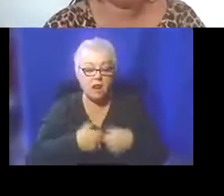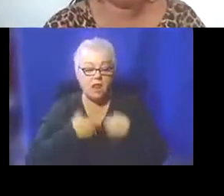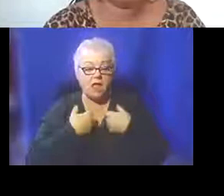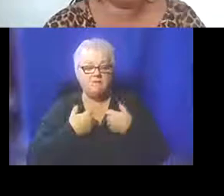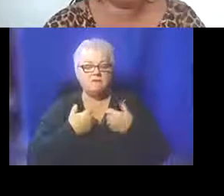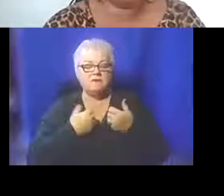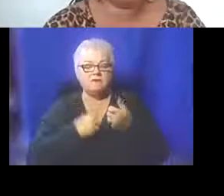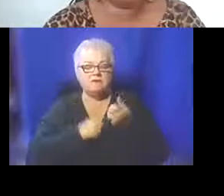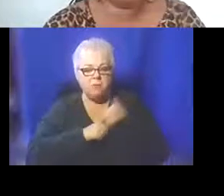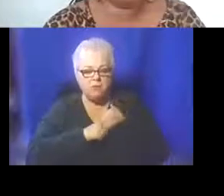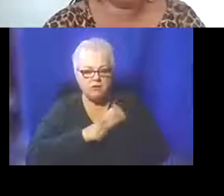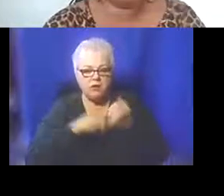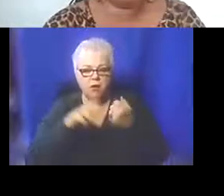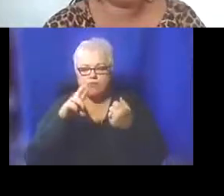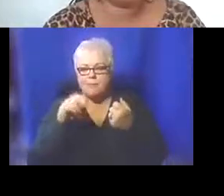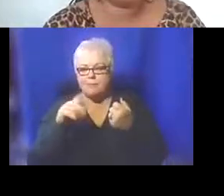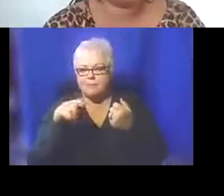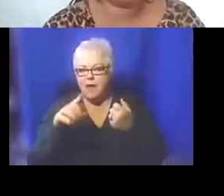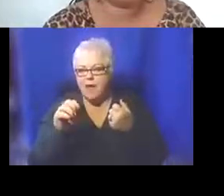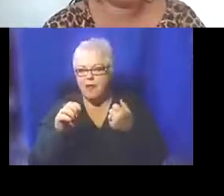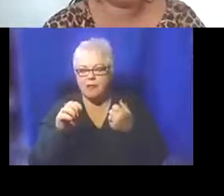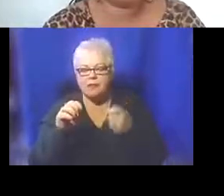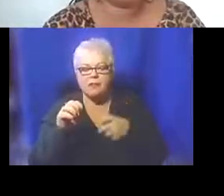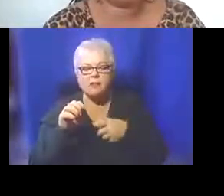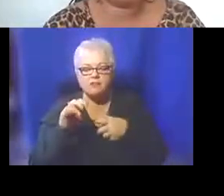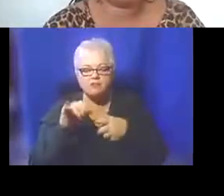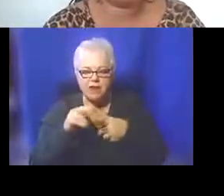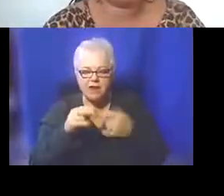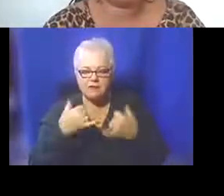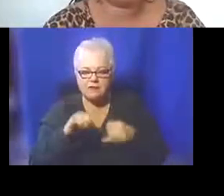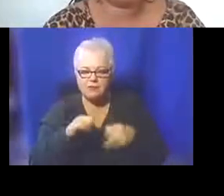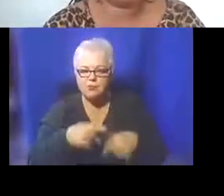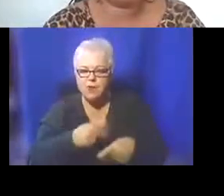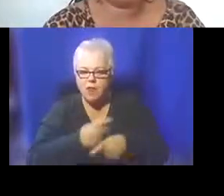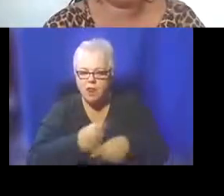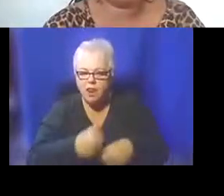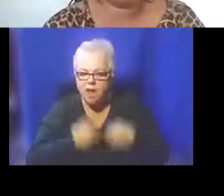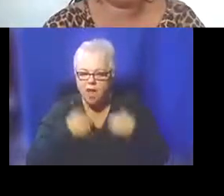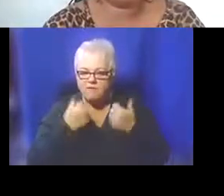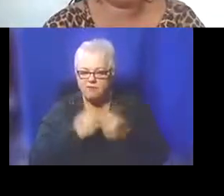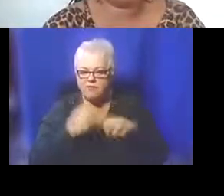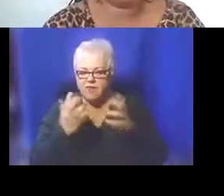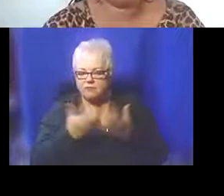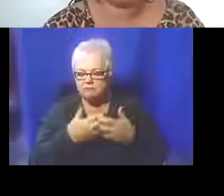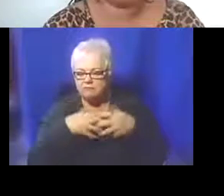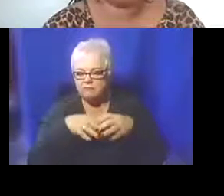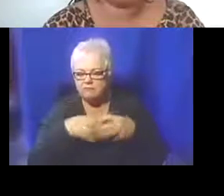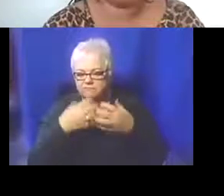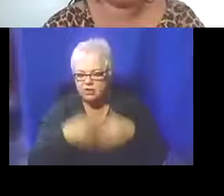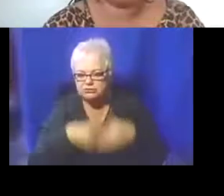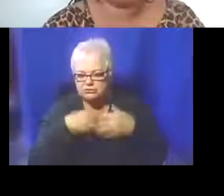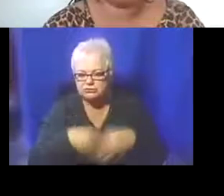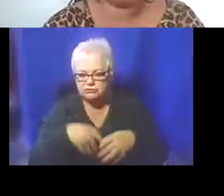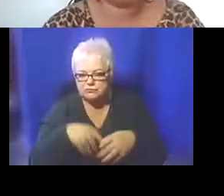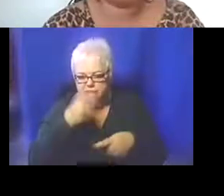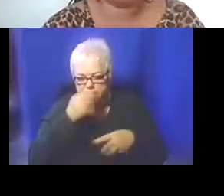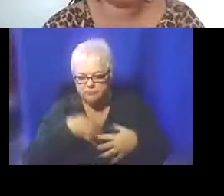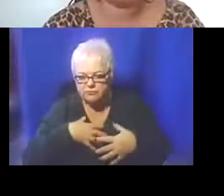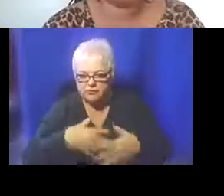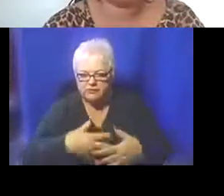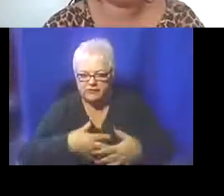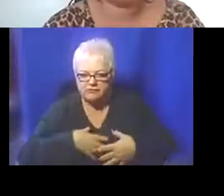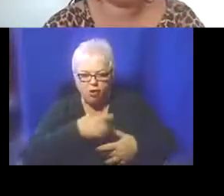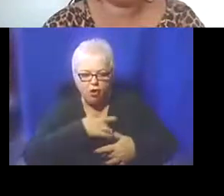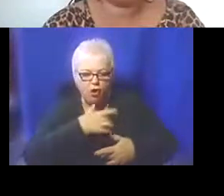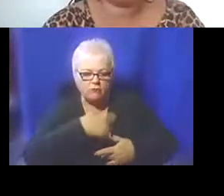brain, the reptile brain, can still keep your body alive, can still keep all your organs functioning and your breath and your heart and so